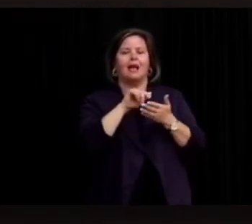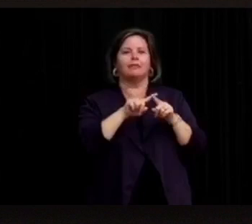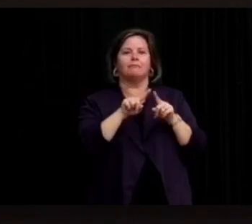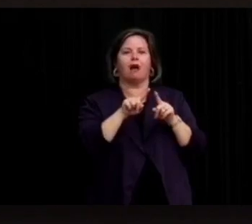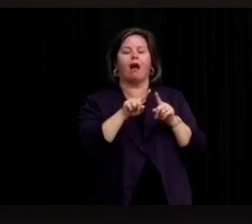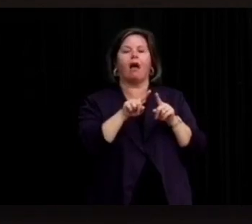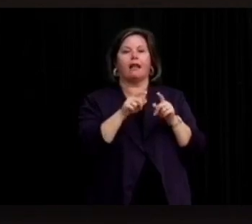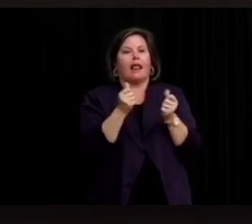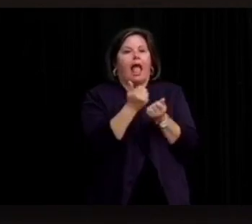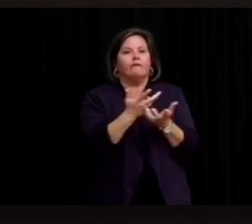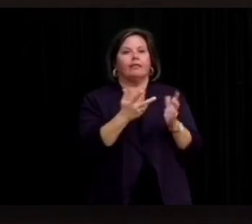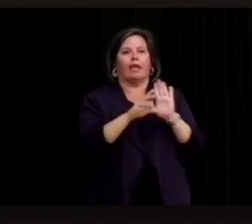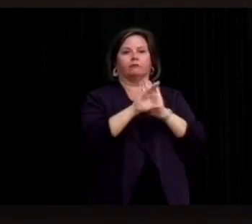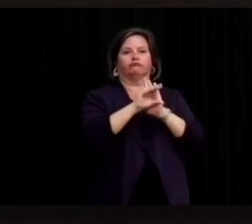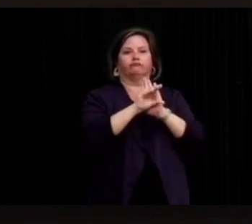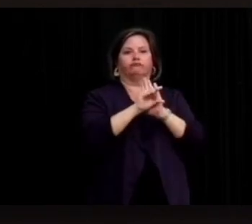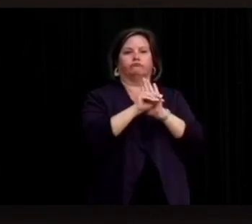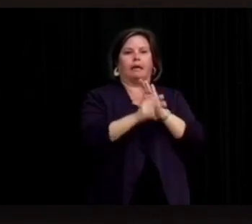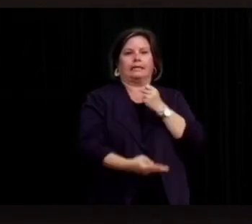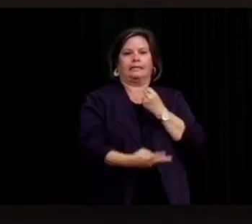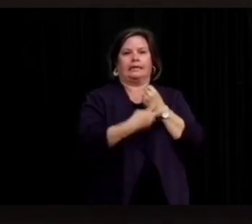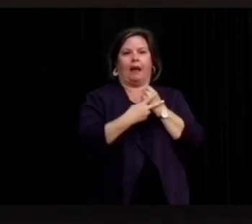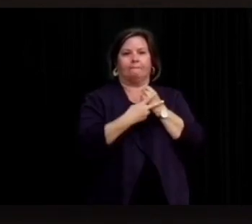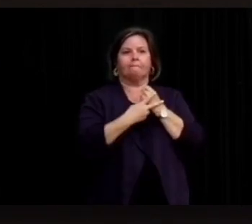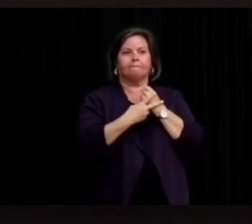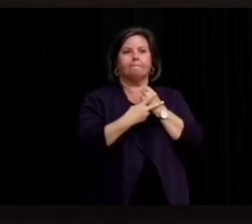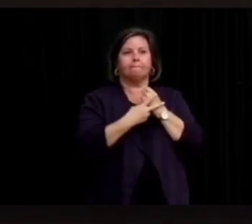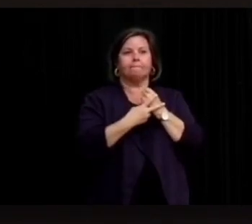taped. We will